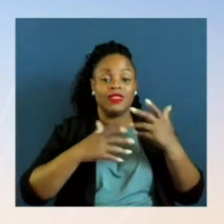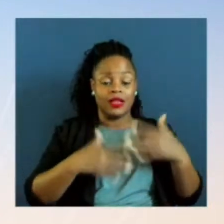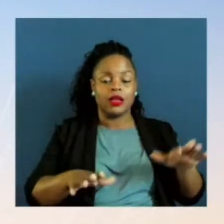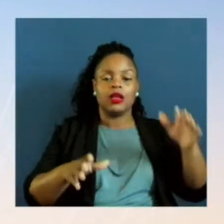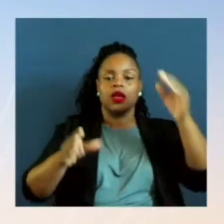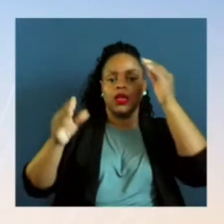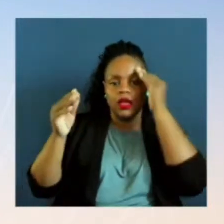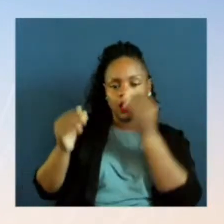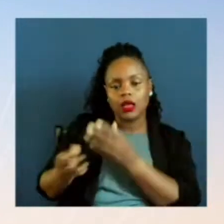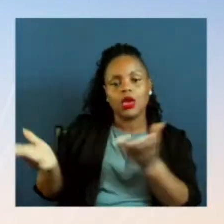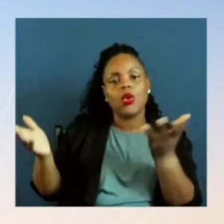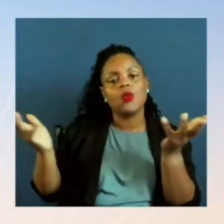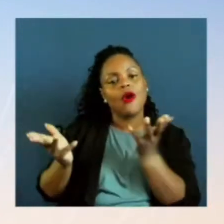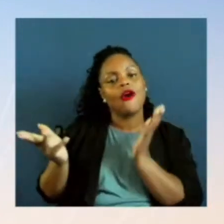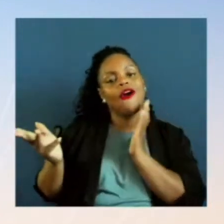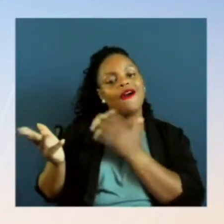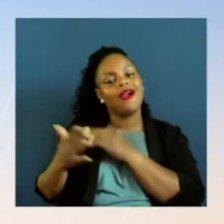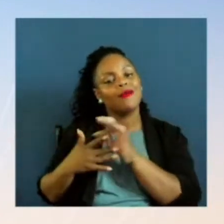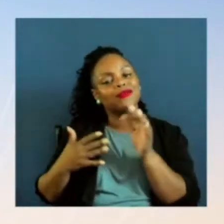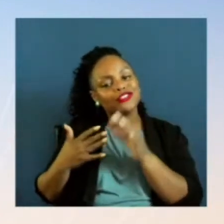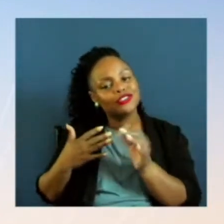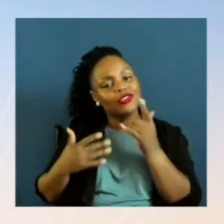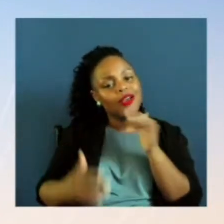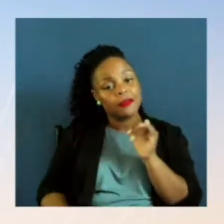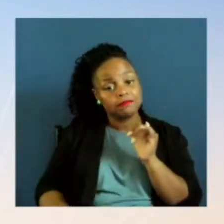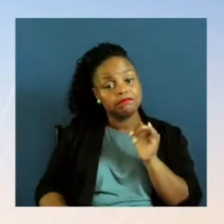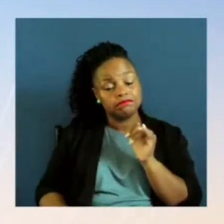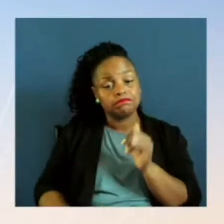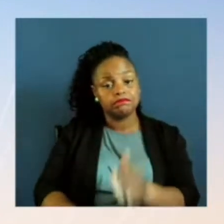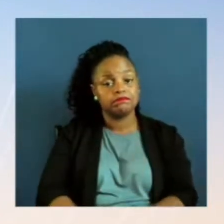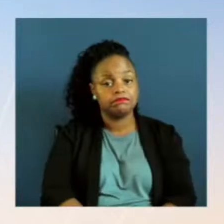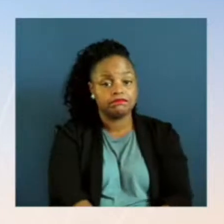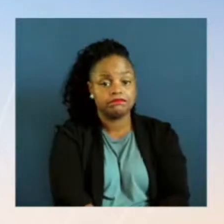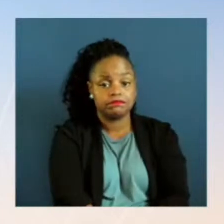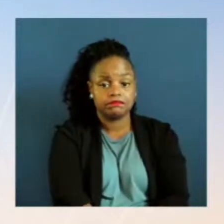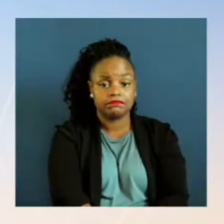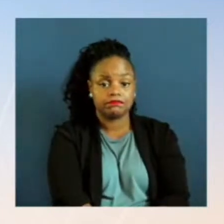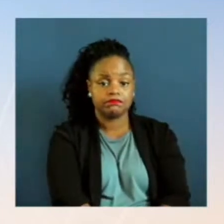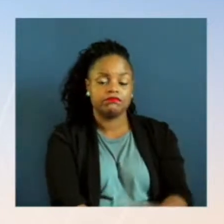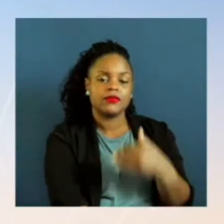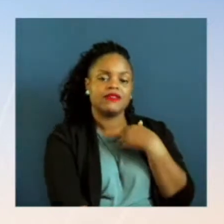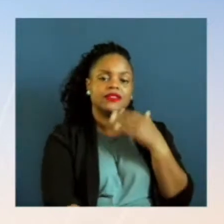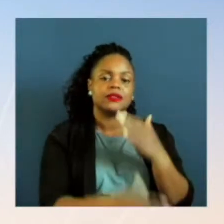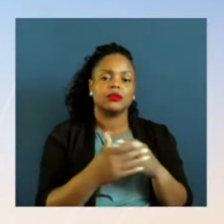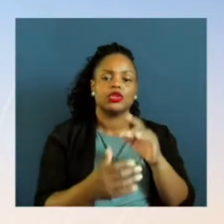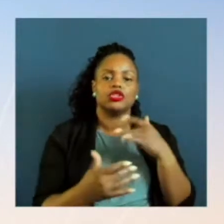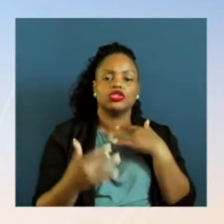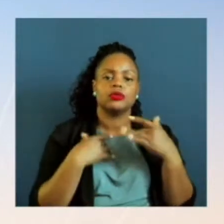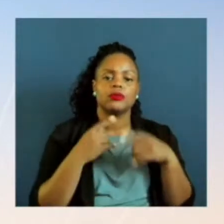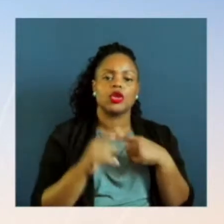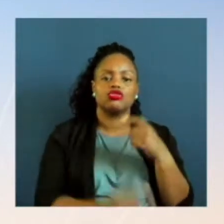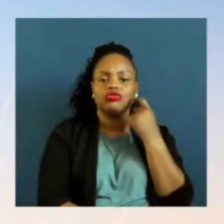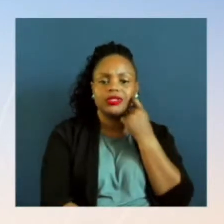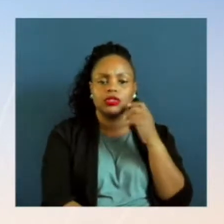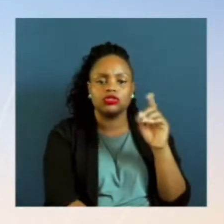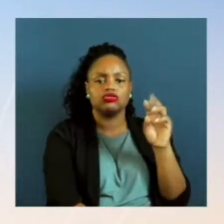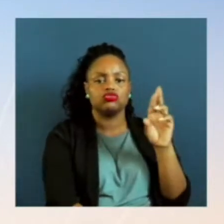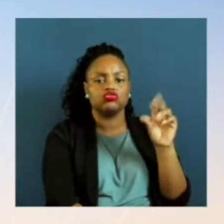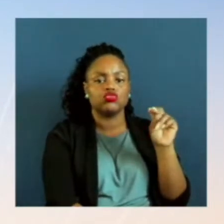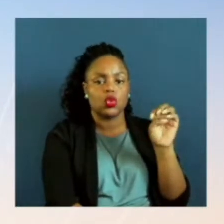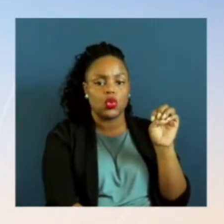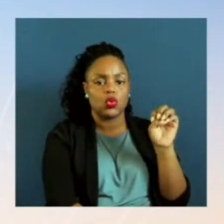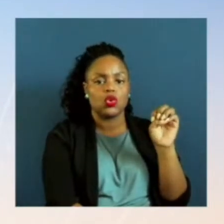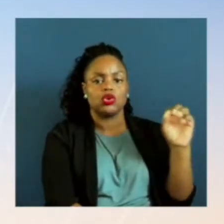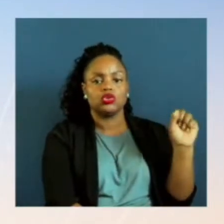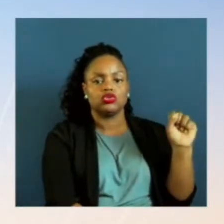like. Go ahead. Thanks so much. There are some concerns about the recent drone strikes and the possibility of more. Some groups